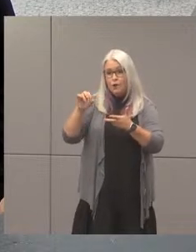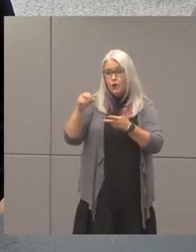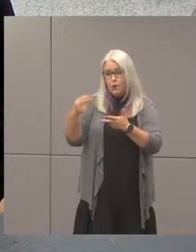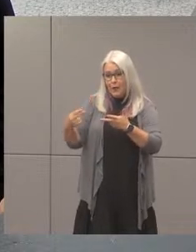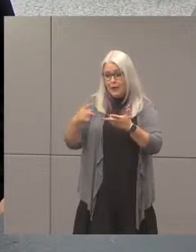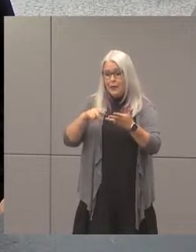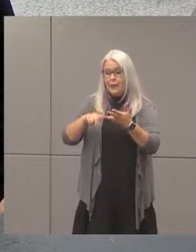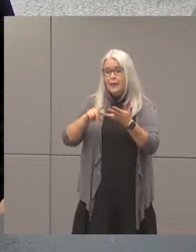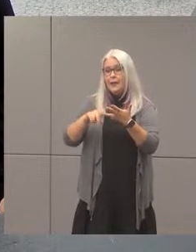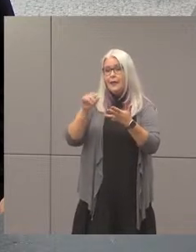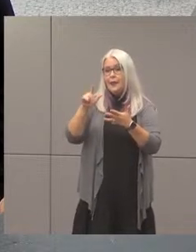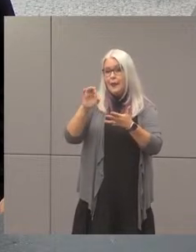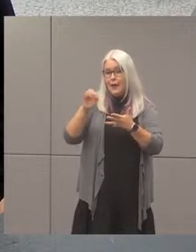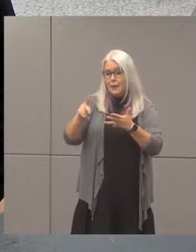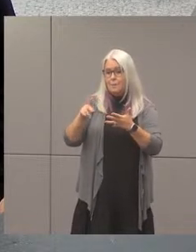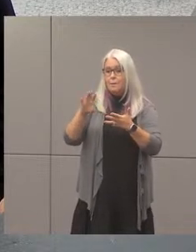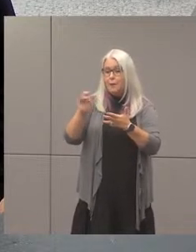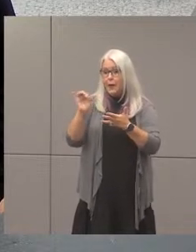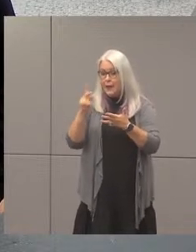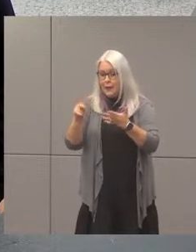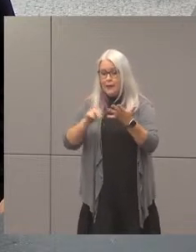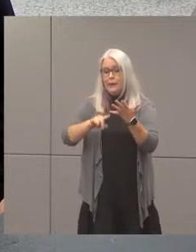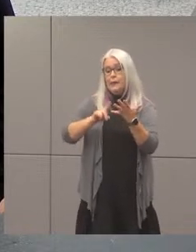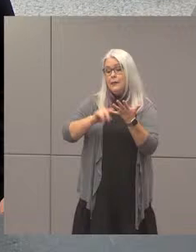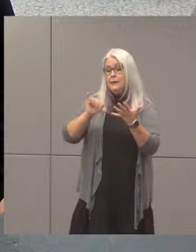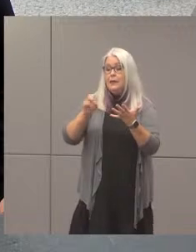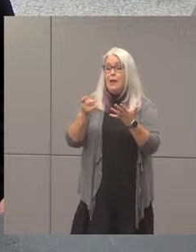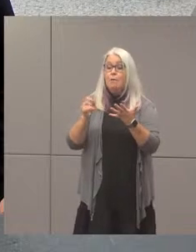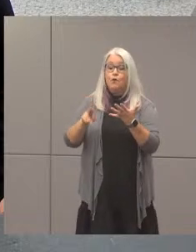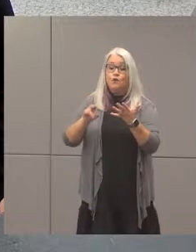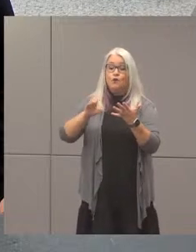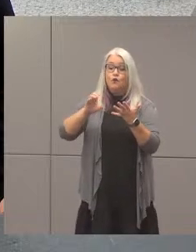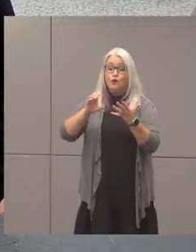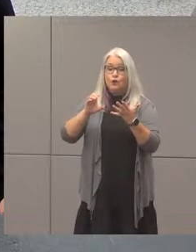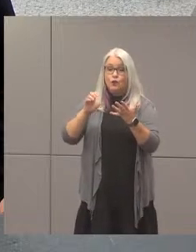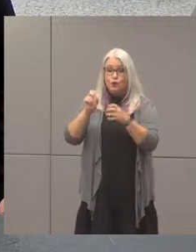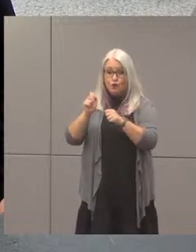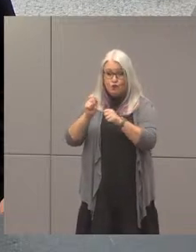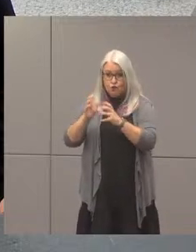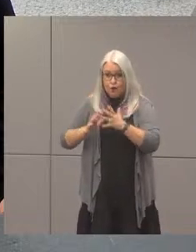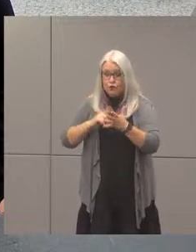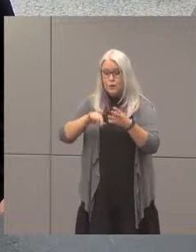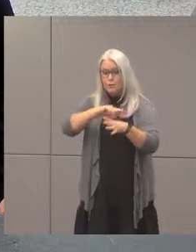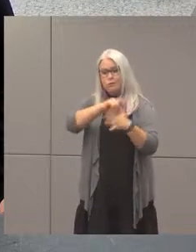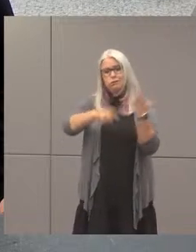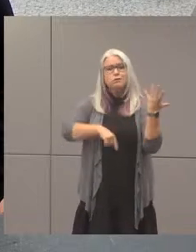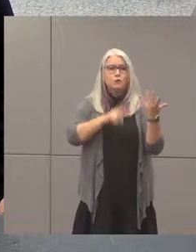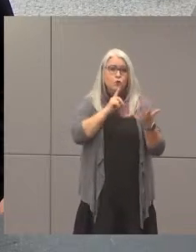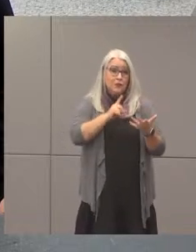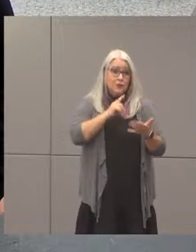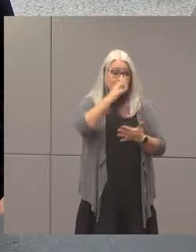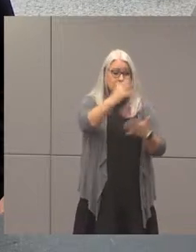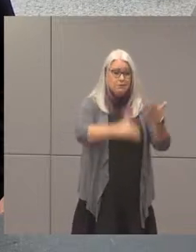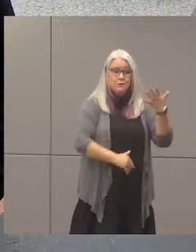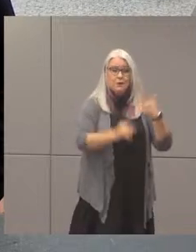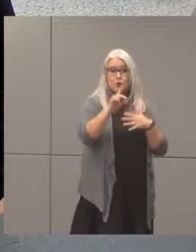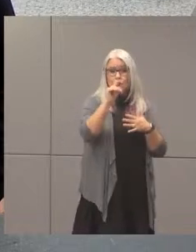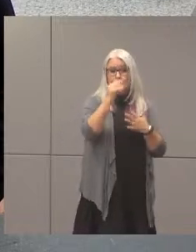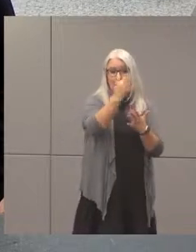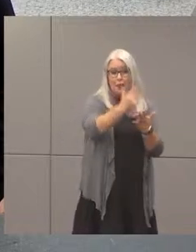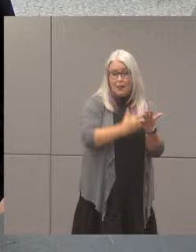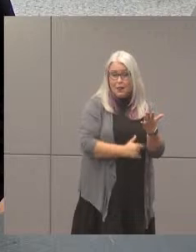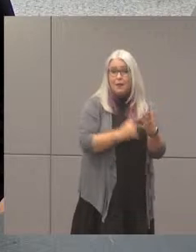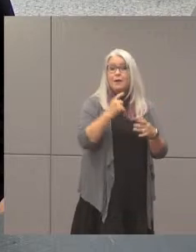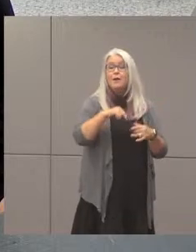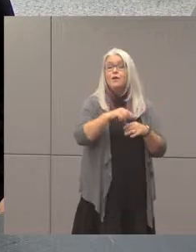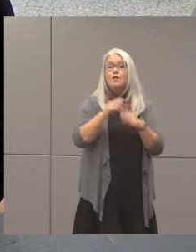Bank, Sywick Construction, a number of over 20 actually community partners and employer